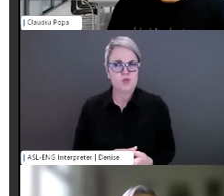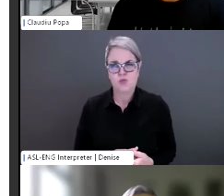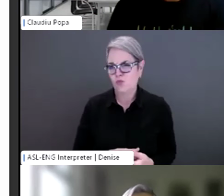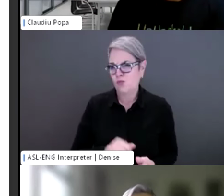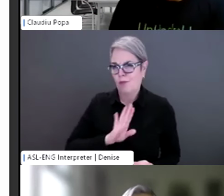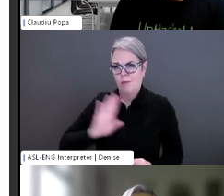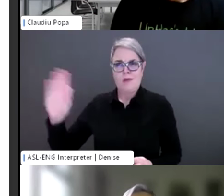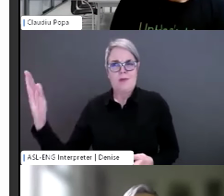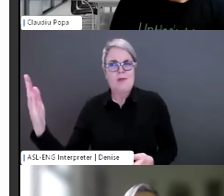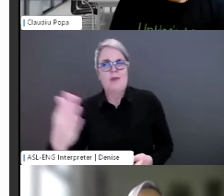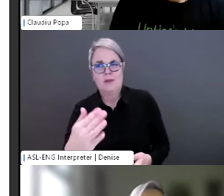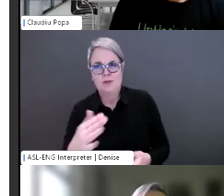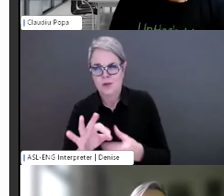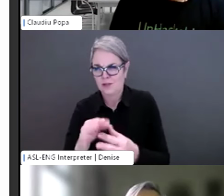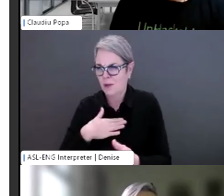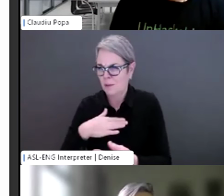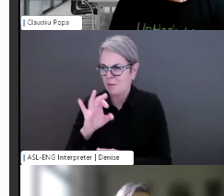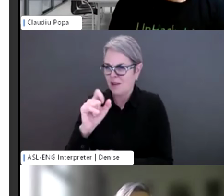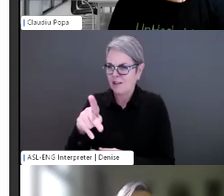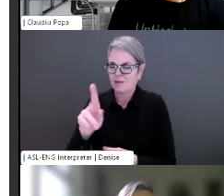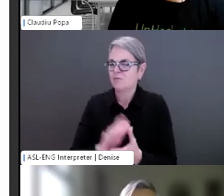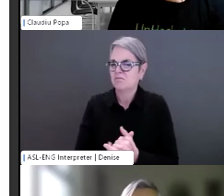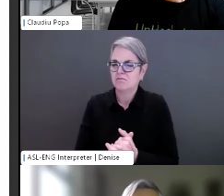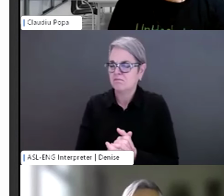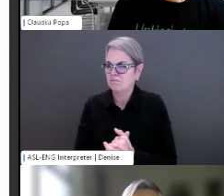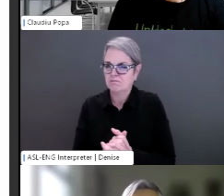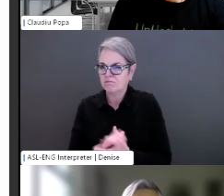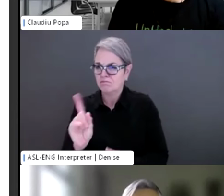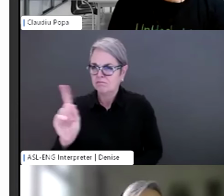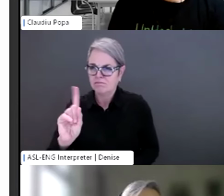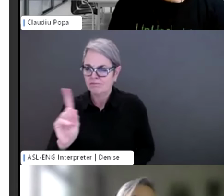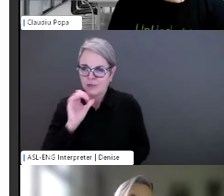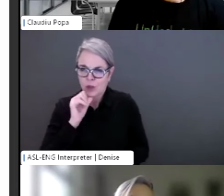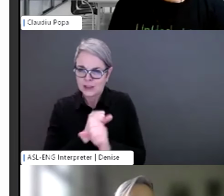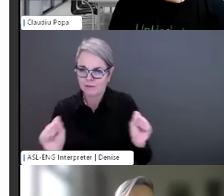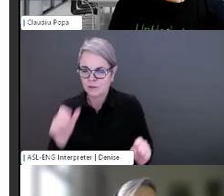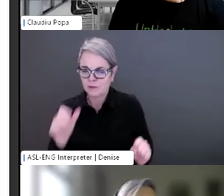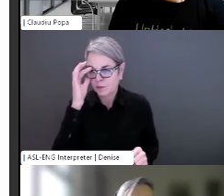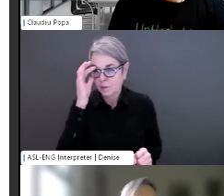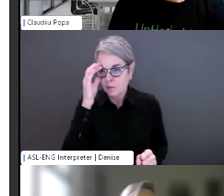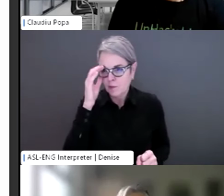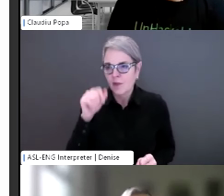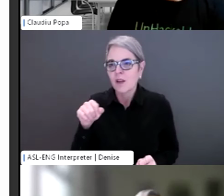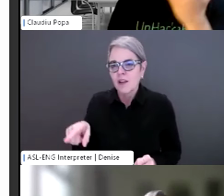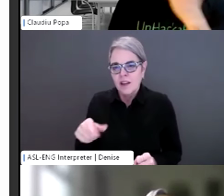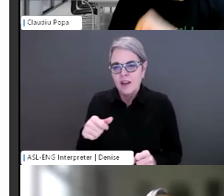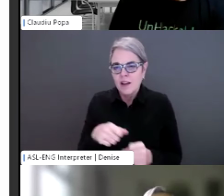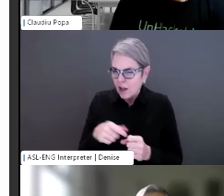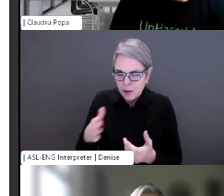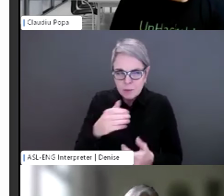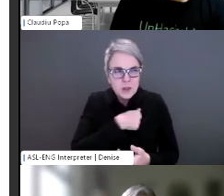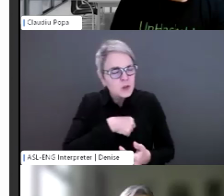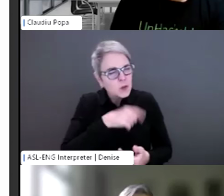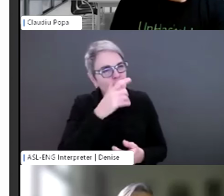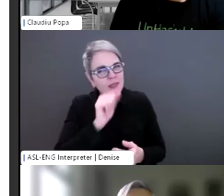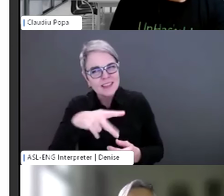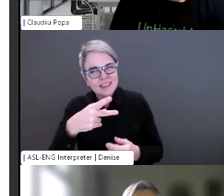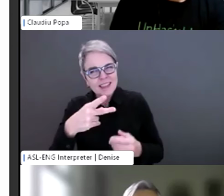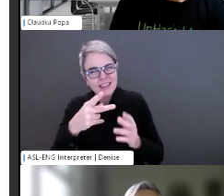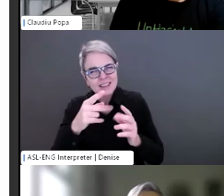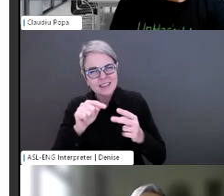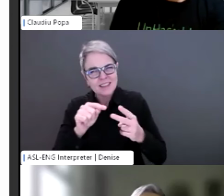to. Well, Sorry, what was the second part of the question? Well, it was, what is a VPN? How does that work? So I Oh, think you well, there you answered go. that. Yep. But